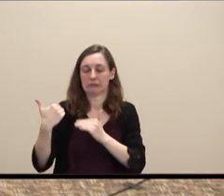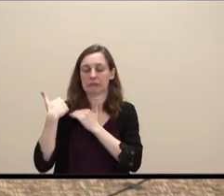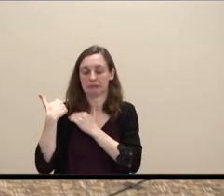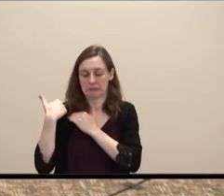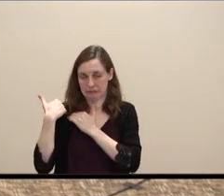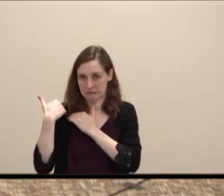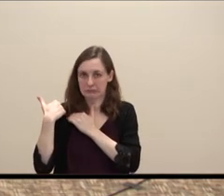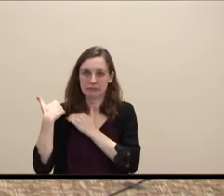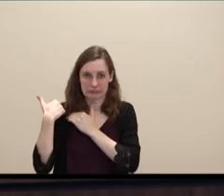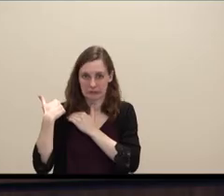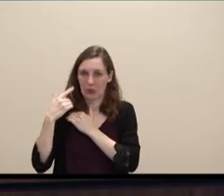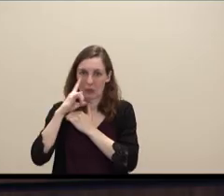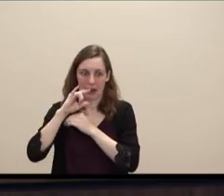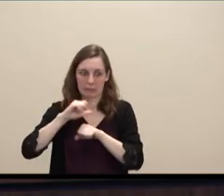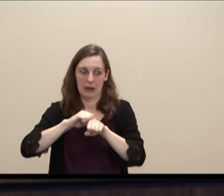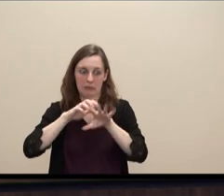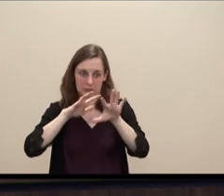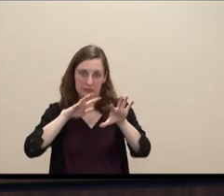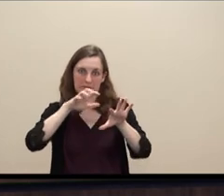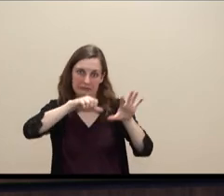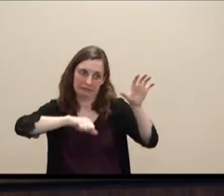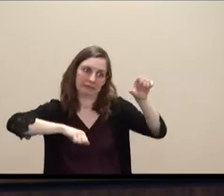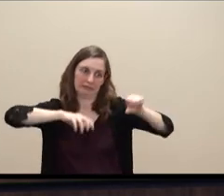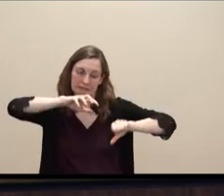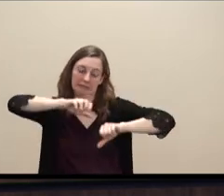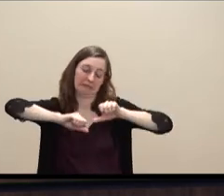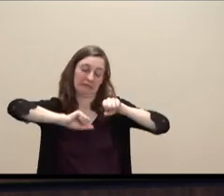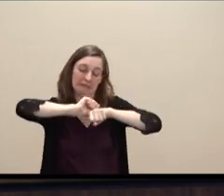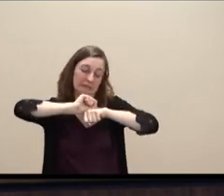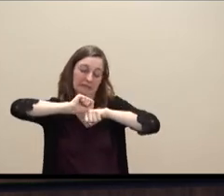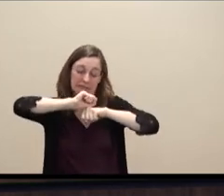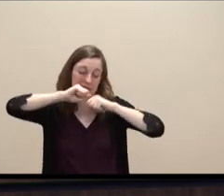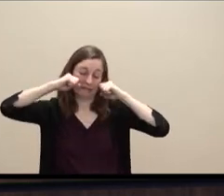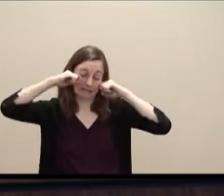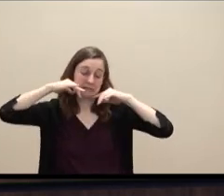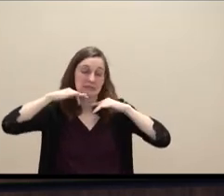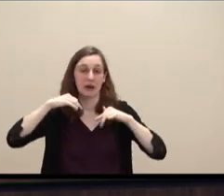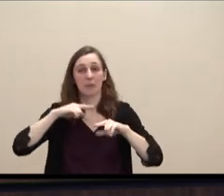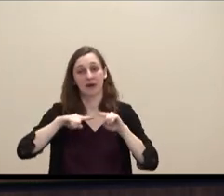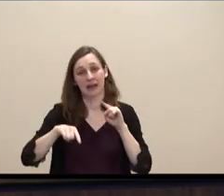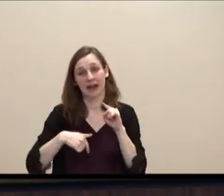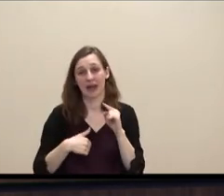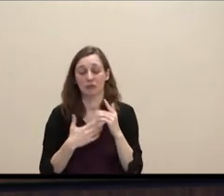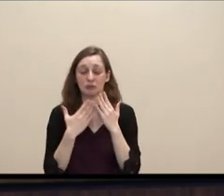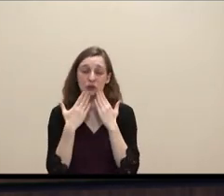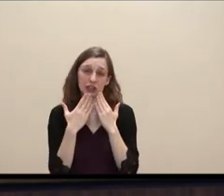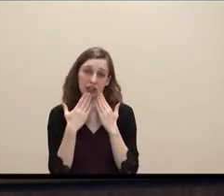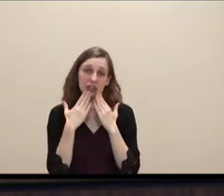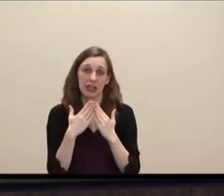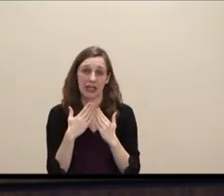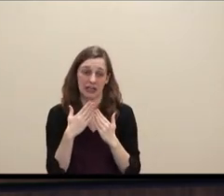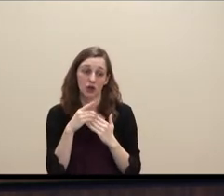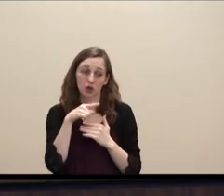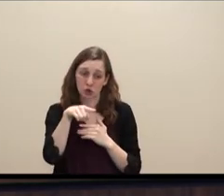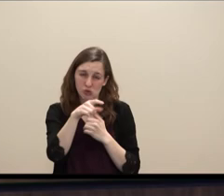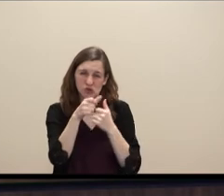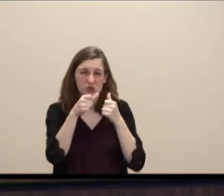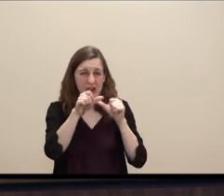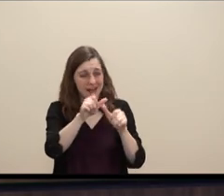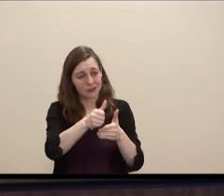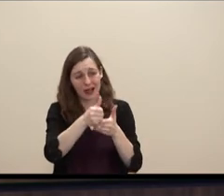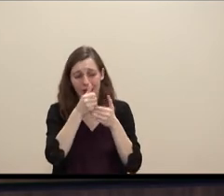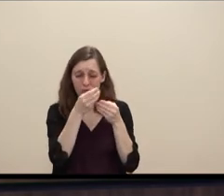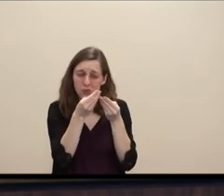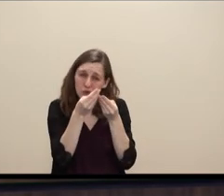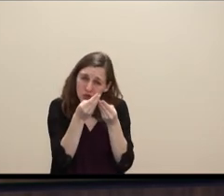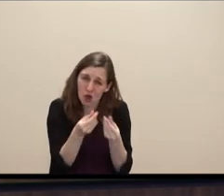tackle, but I really appreciate the scope with which you're trying to resolve the